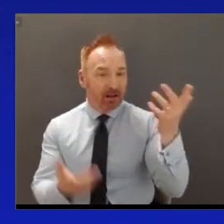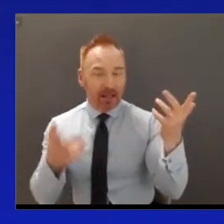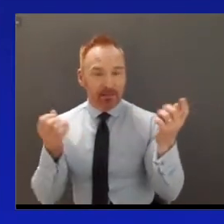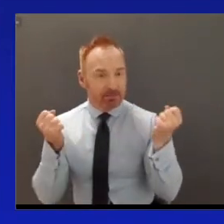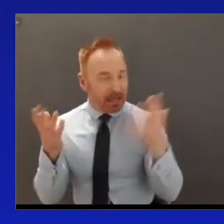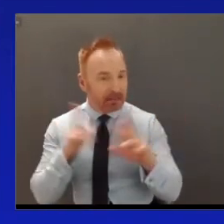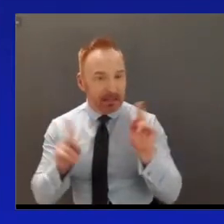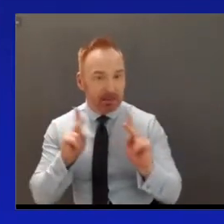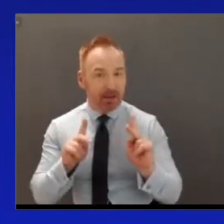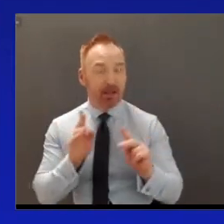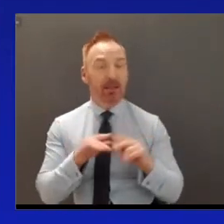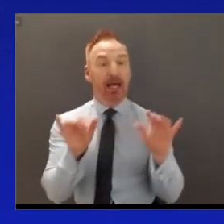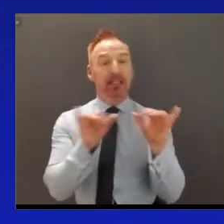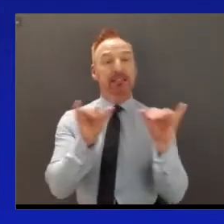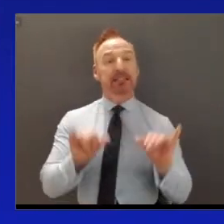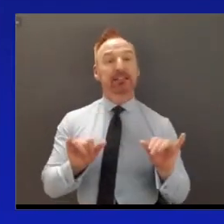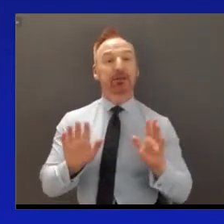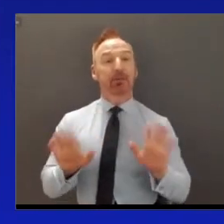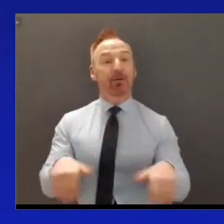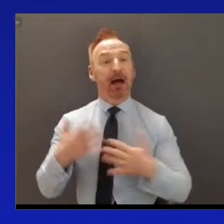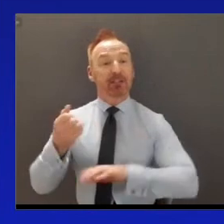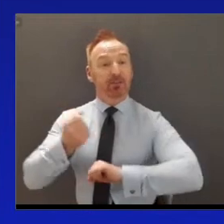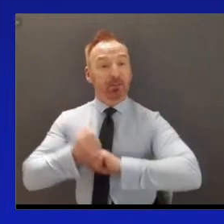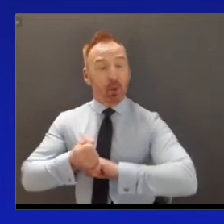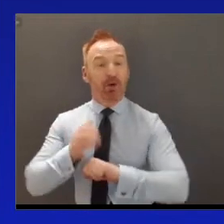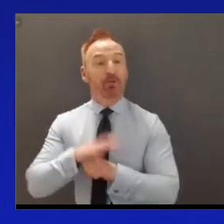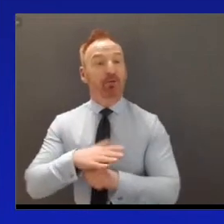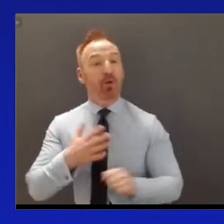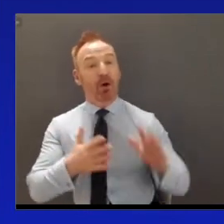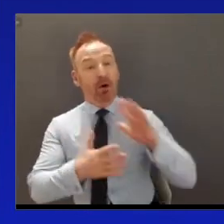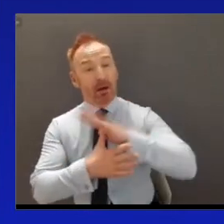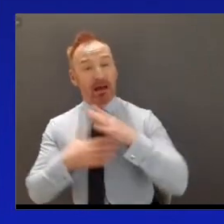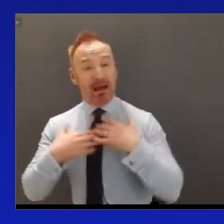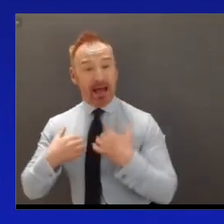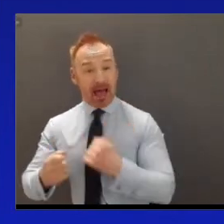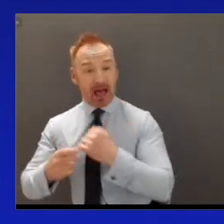more support for primary health care as well as social services.